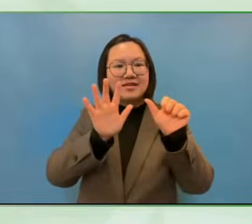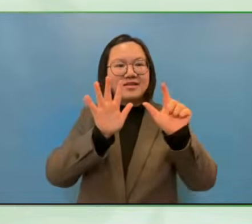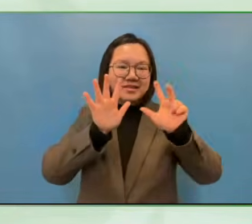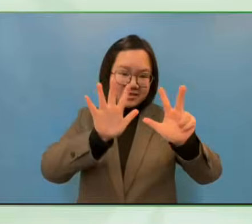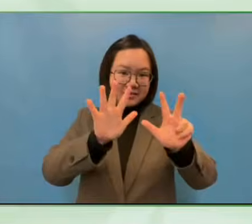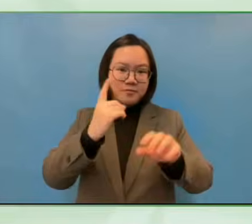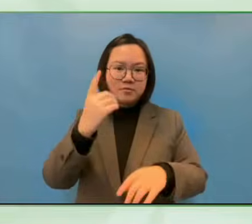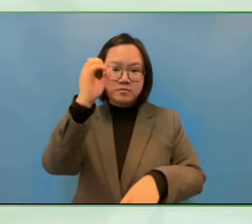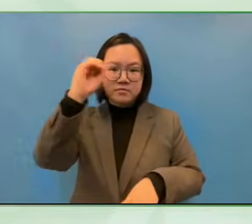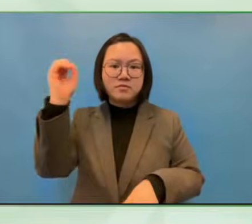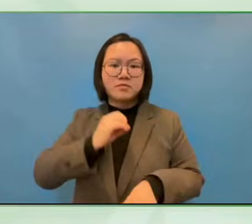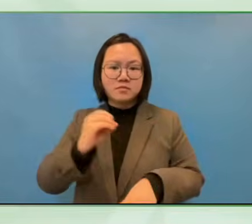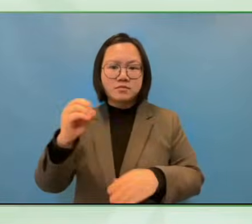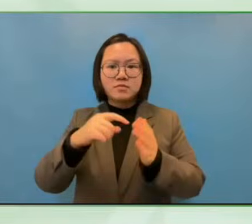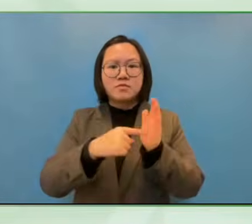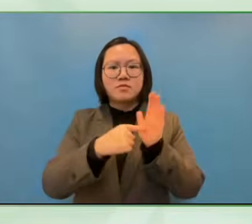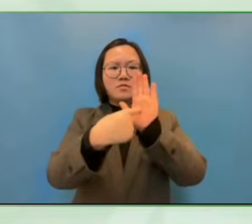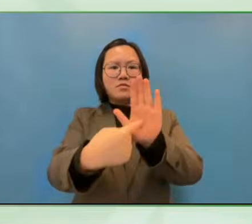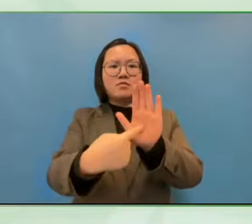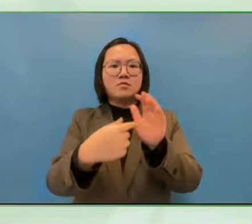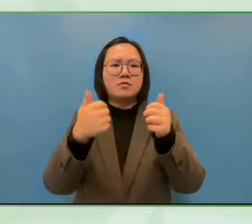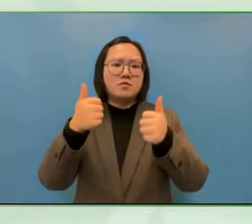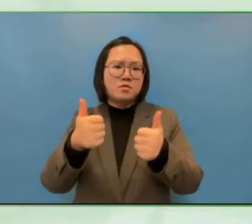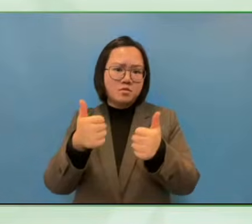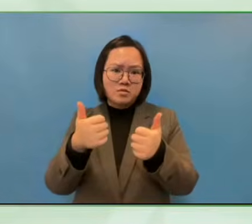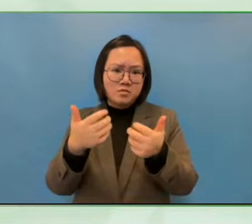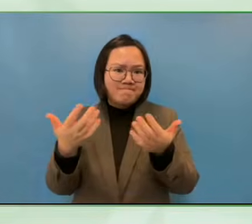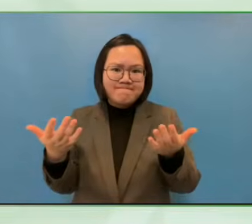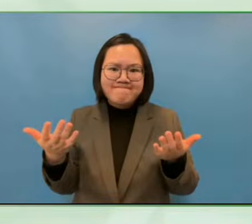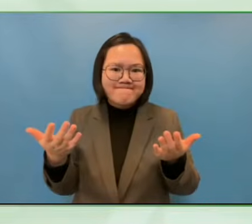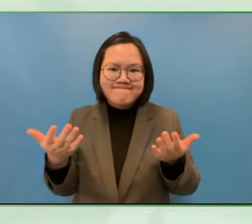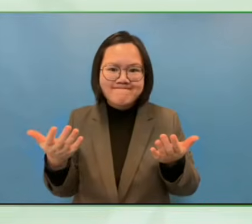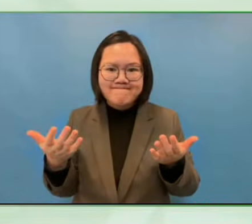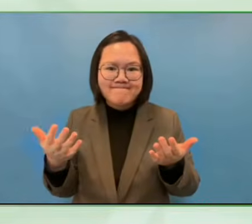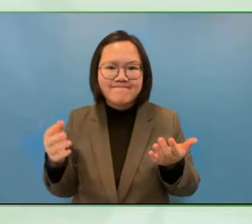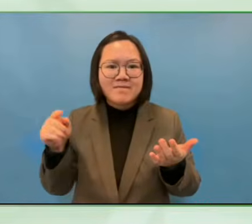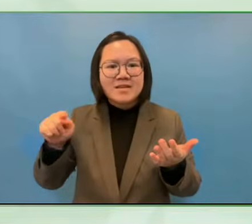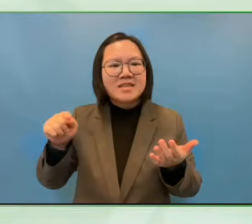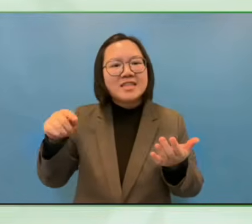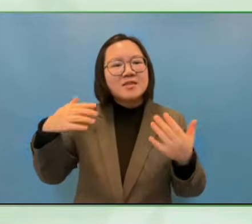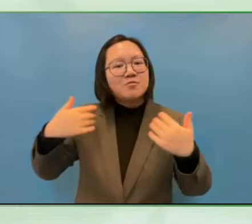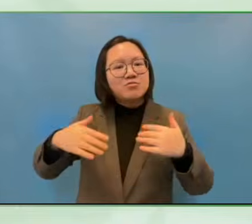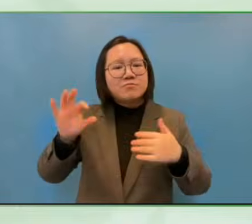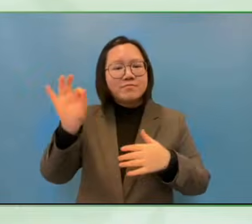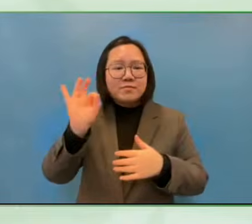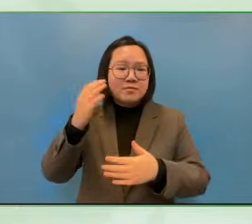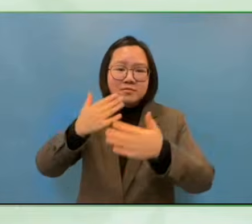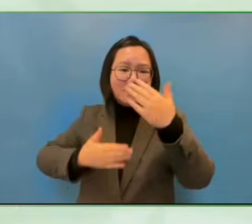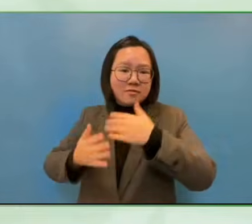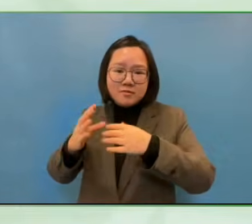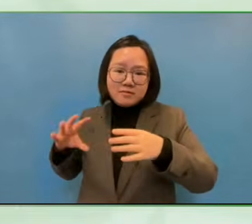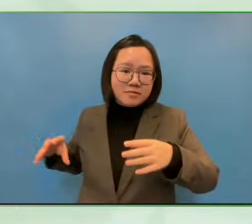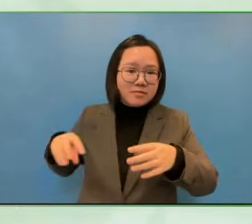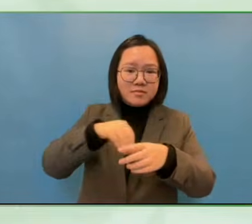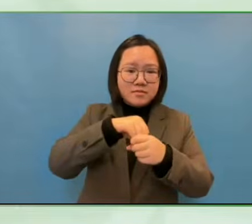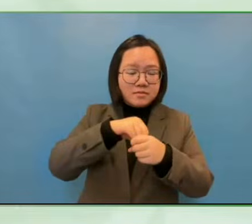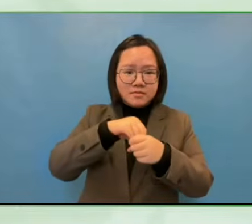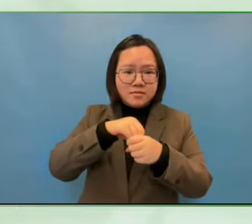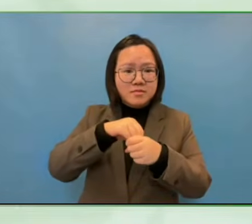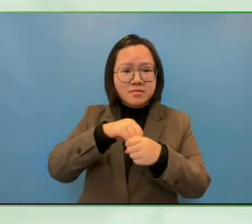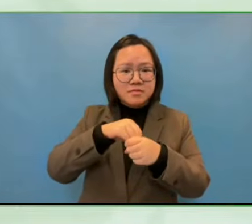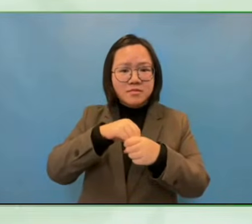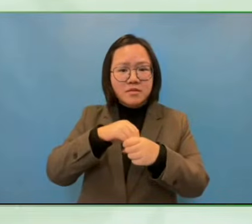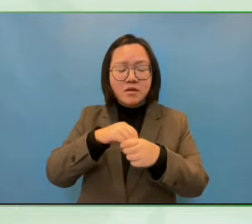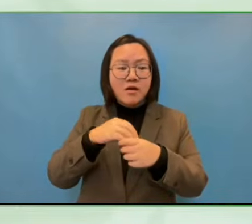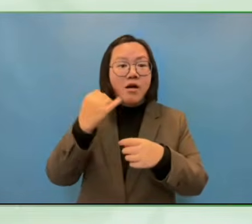preamble, have no reference to disability in their nationally determined contributions. And when they do, they